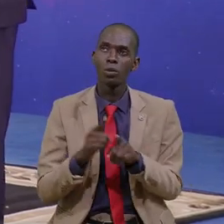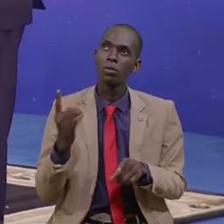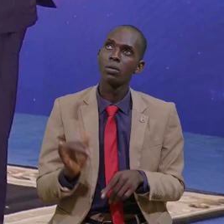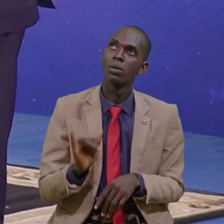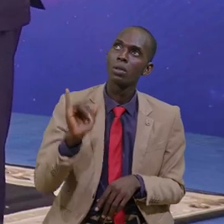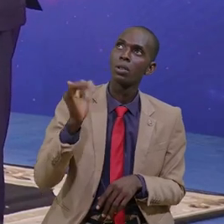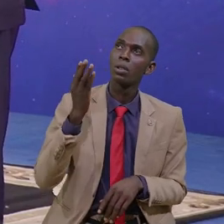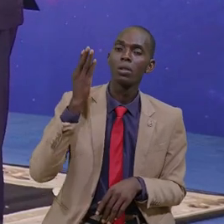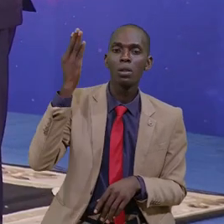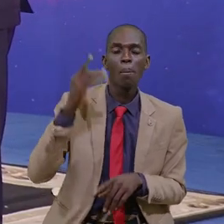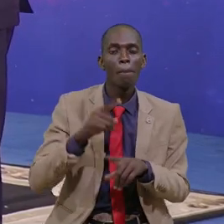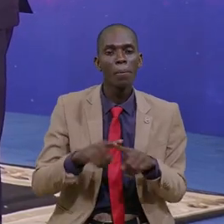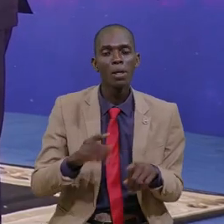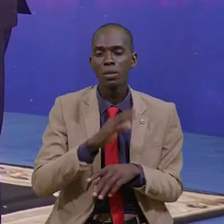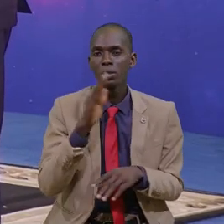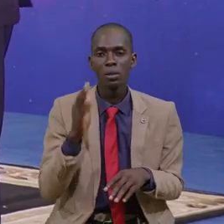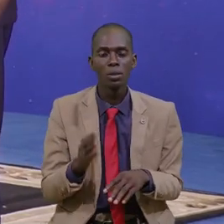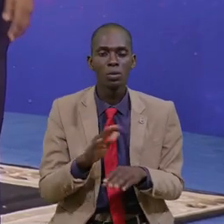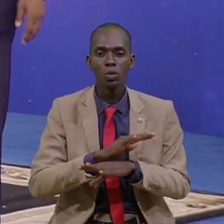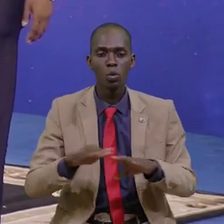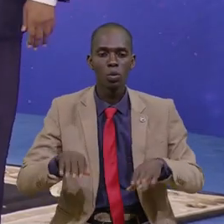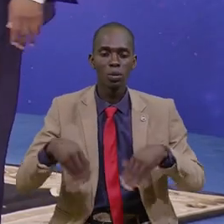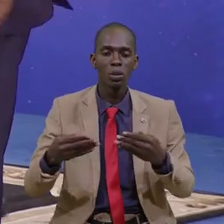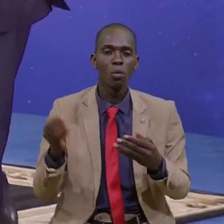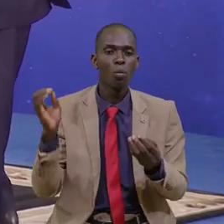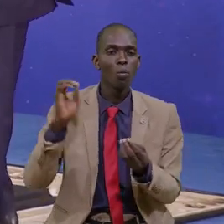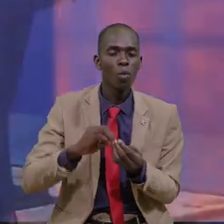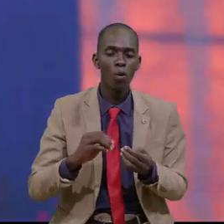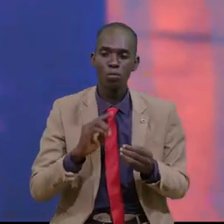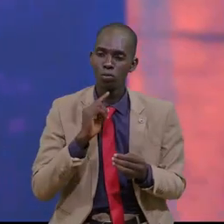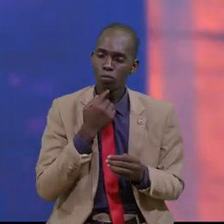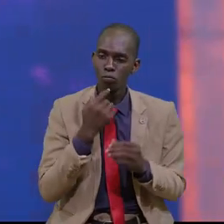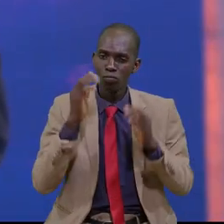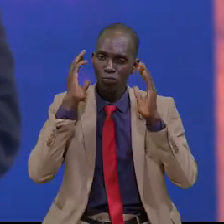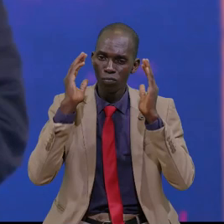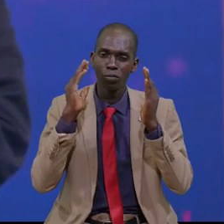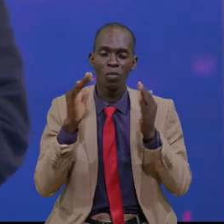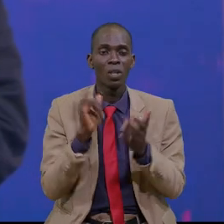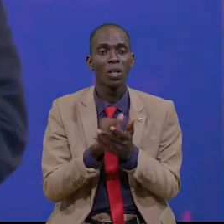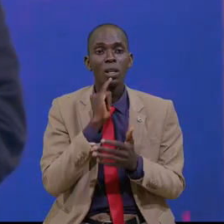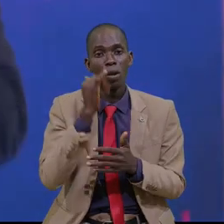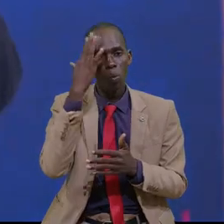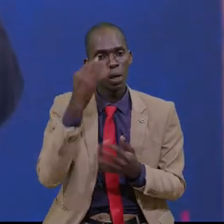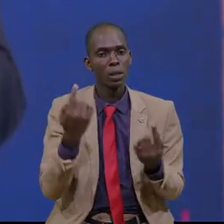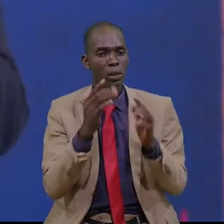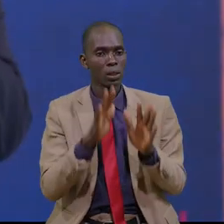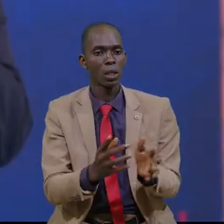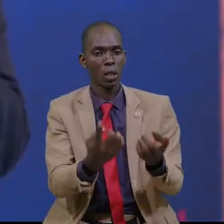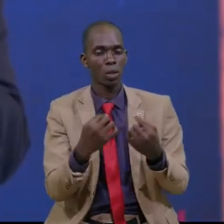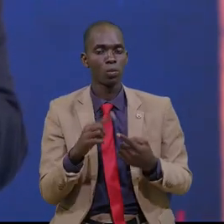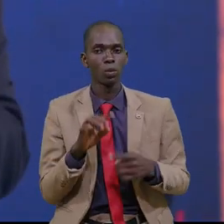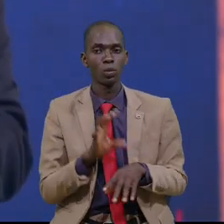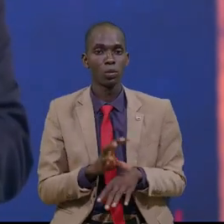don't pay the more earnest heed. That's why sinners come to church